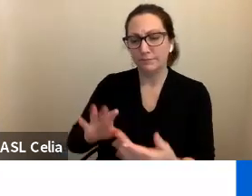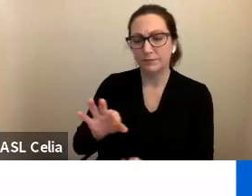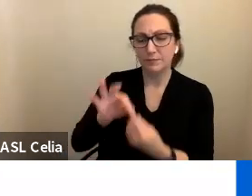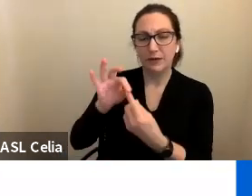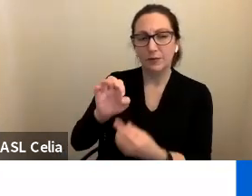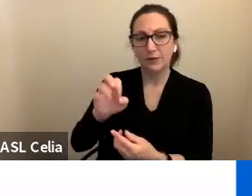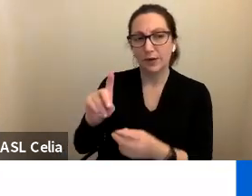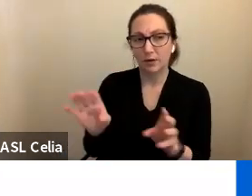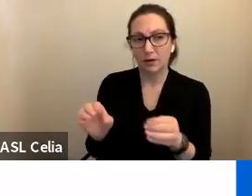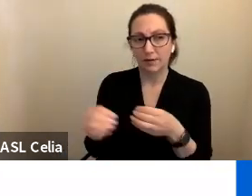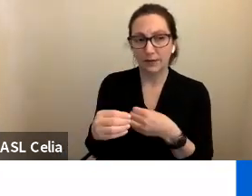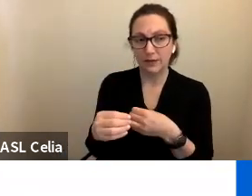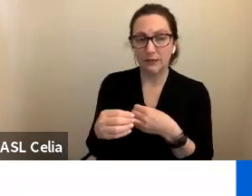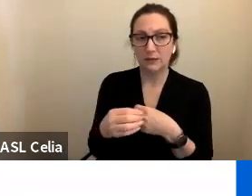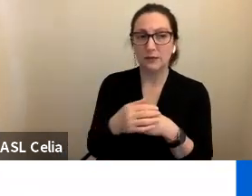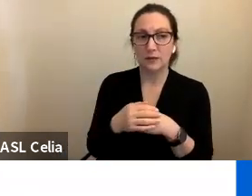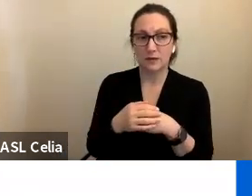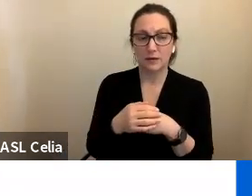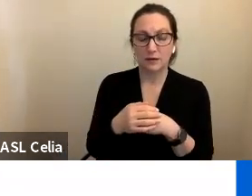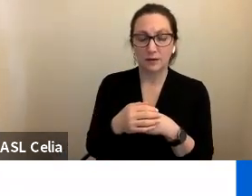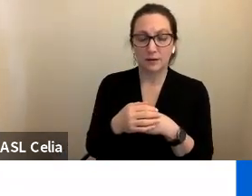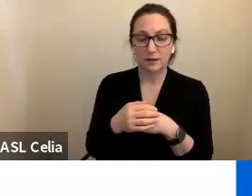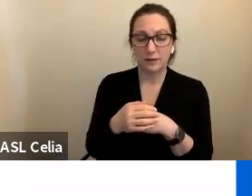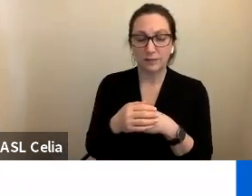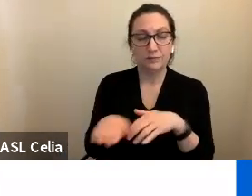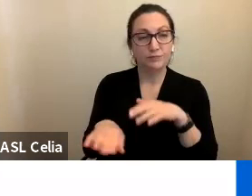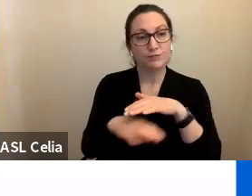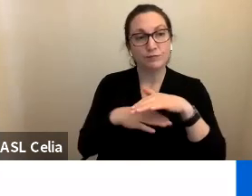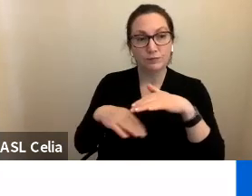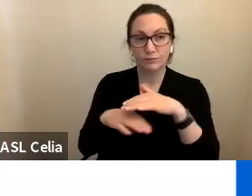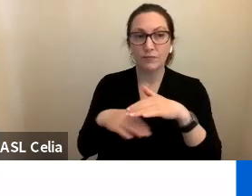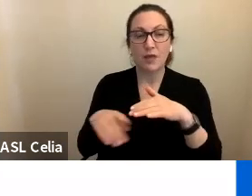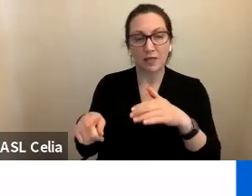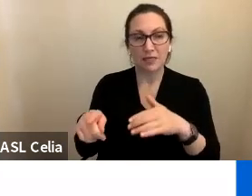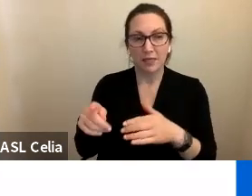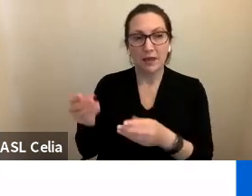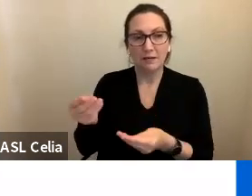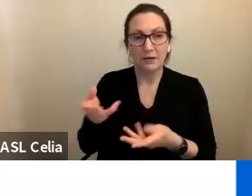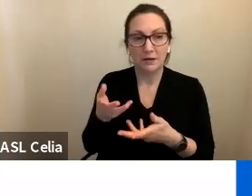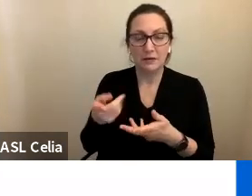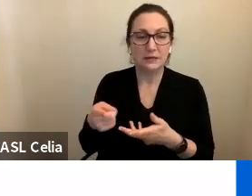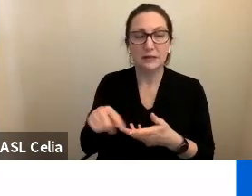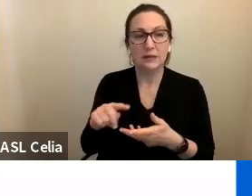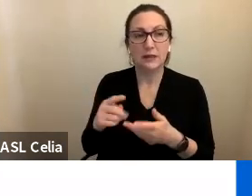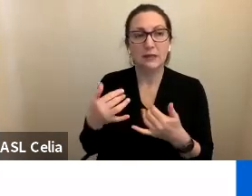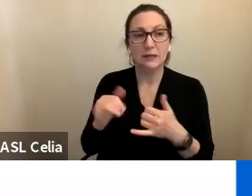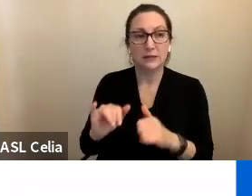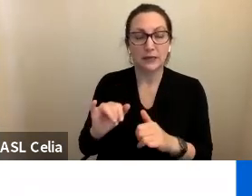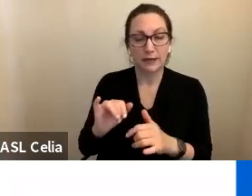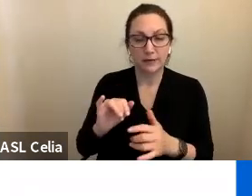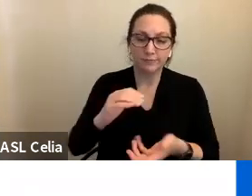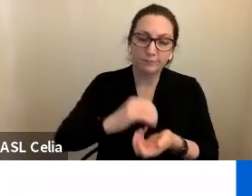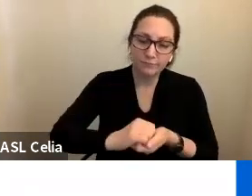Education. And essentially, they did acknowledge that they are still working with our school